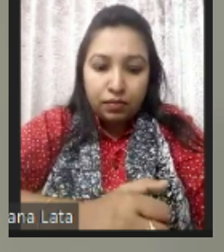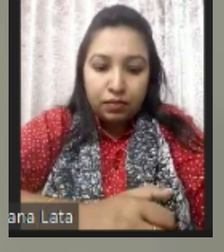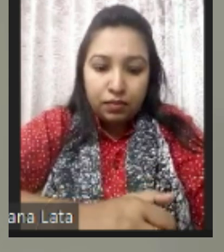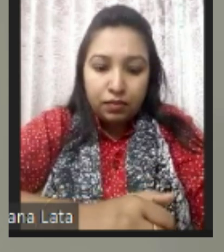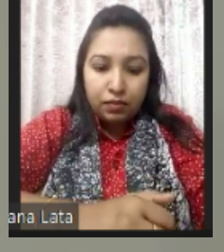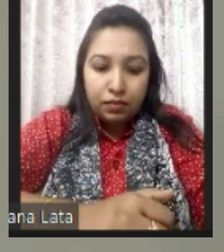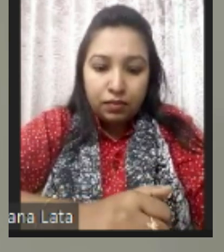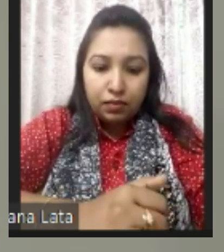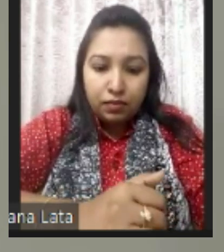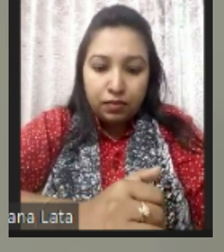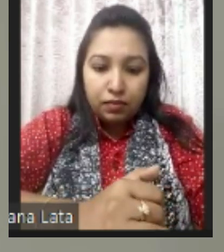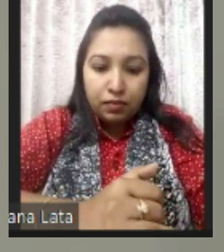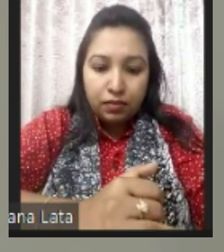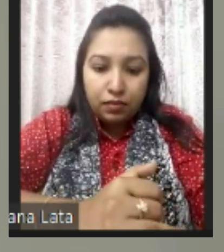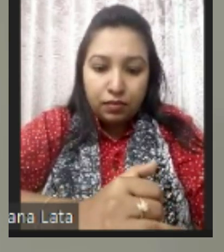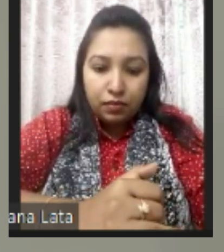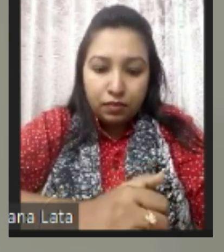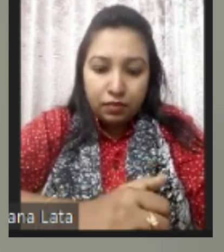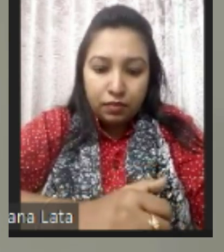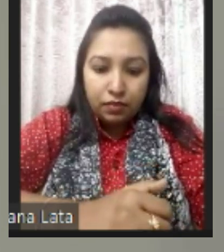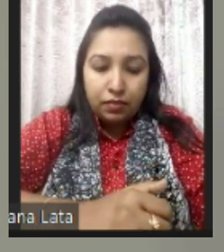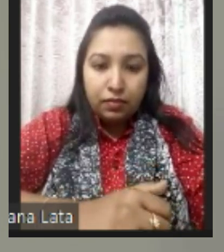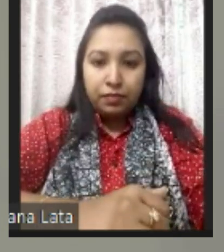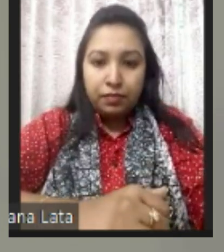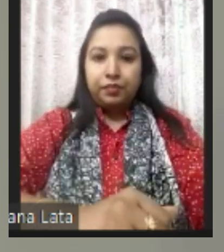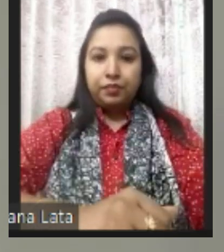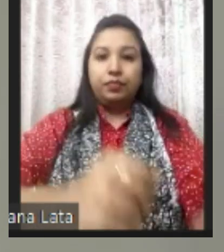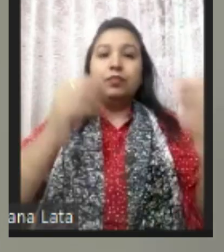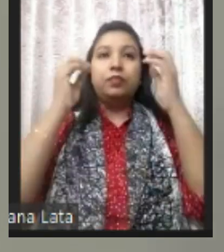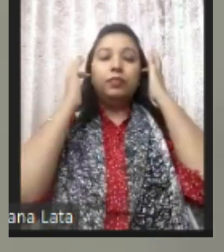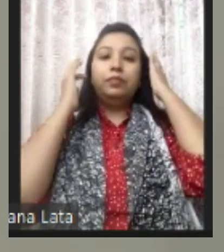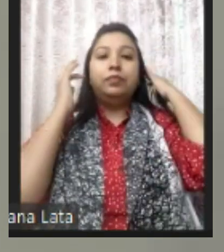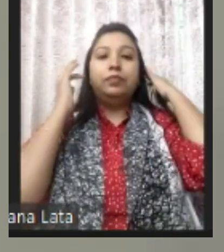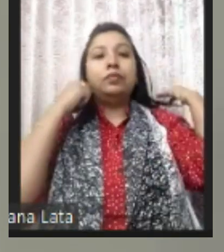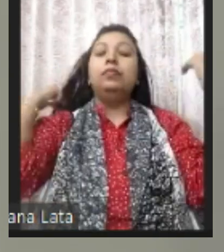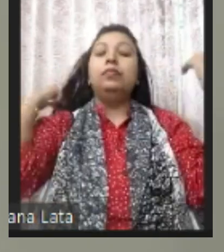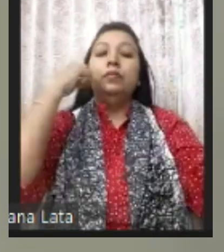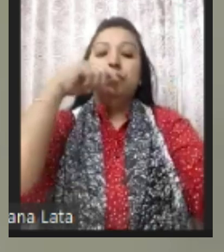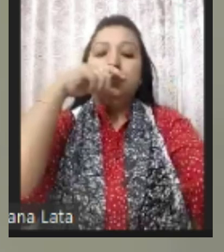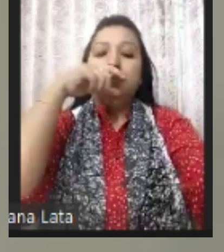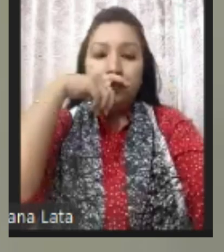the 2 keynote speakers, they want to share any last thought?